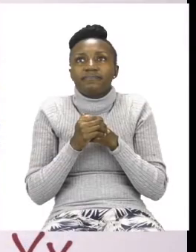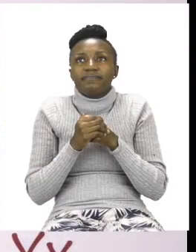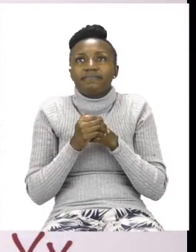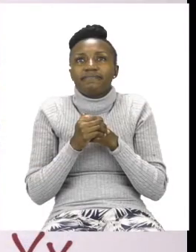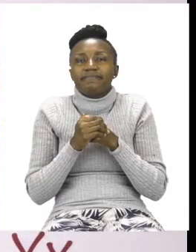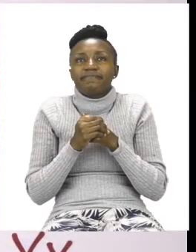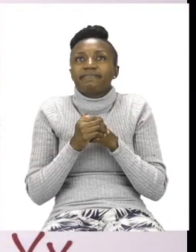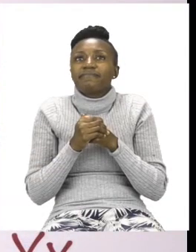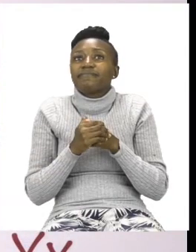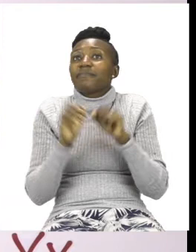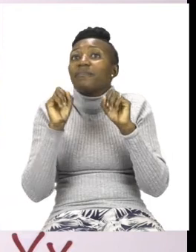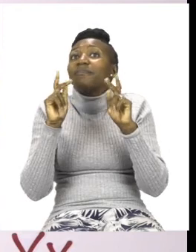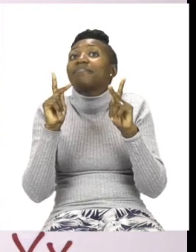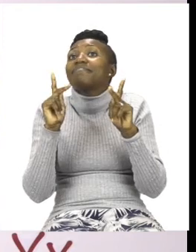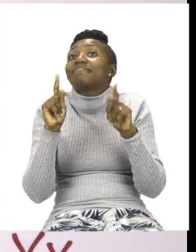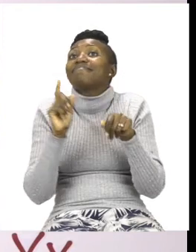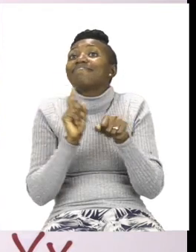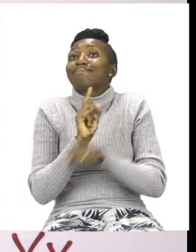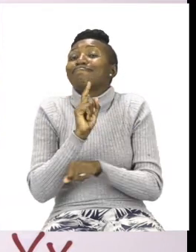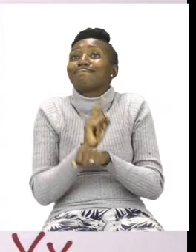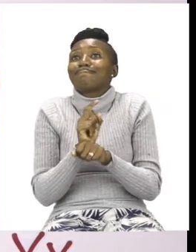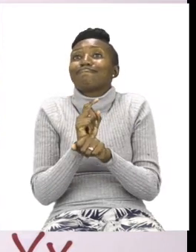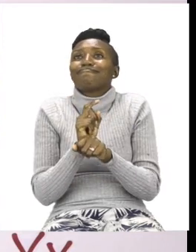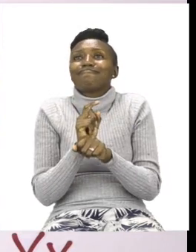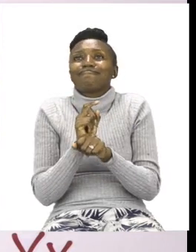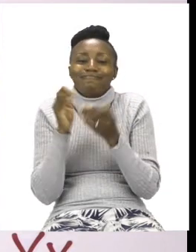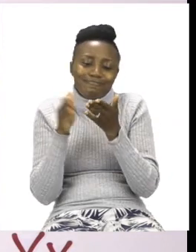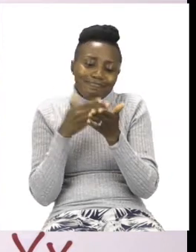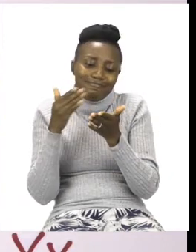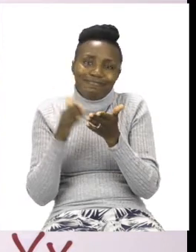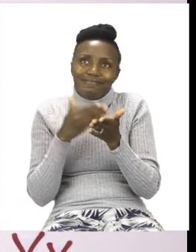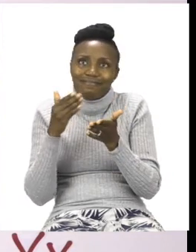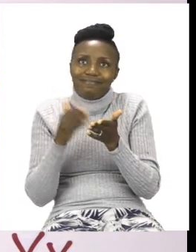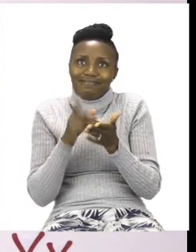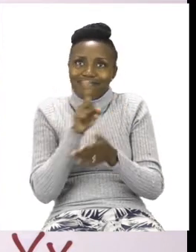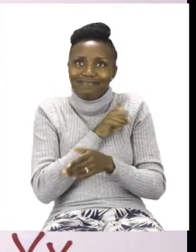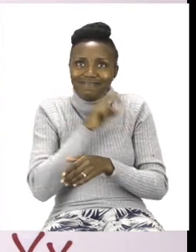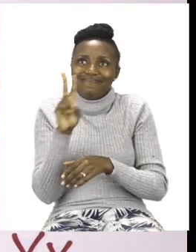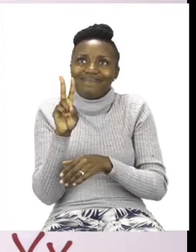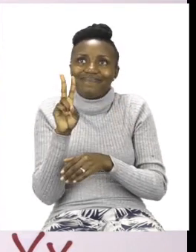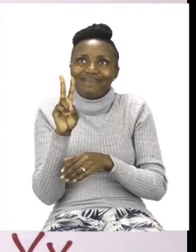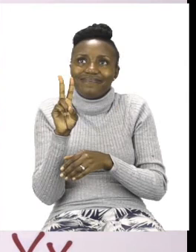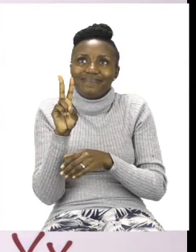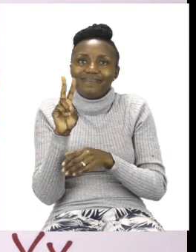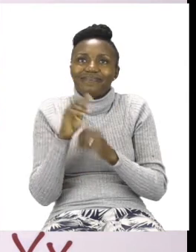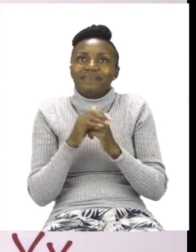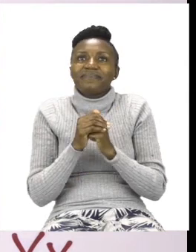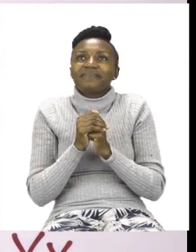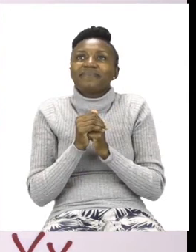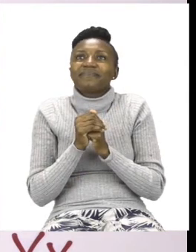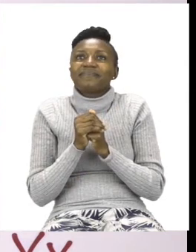Boys and girls, we are going to start our lesson today by going to page 12. On